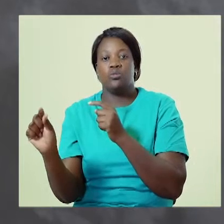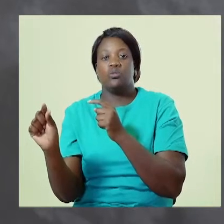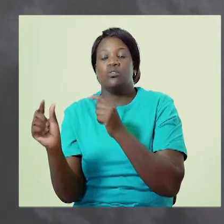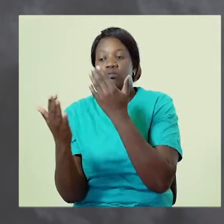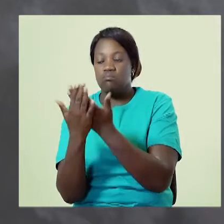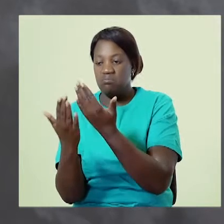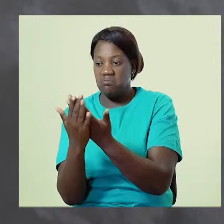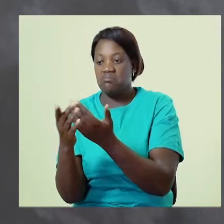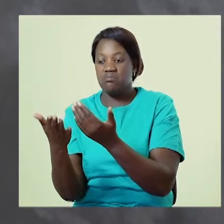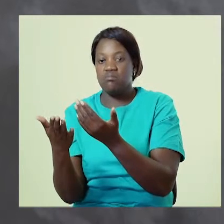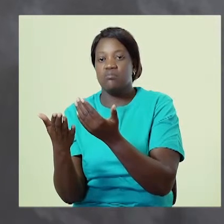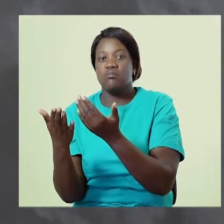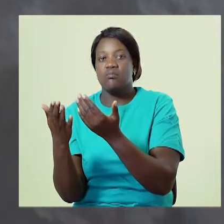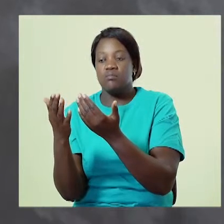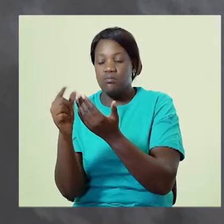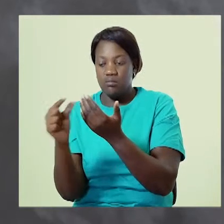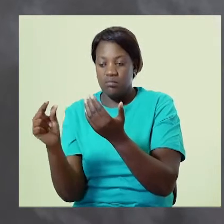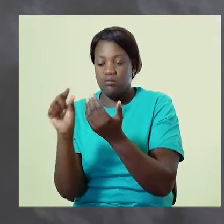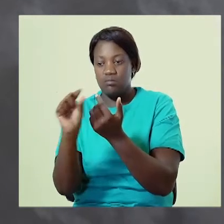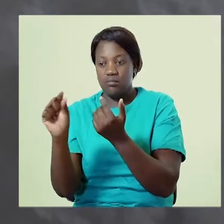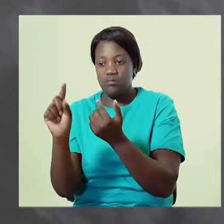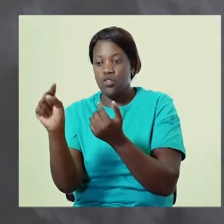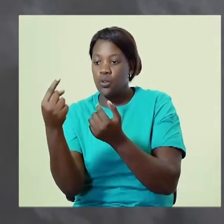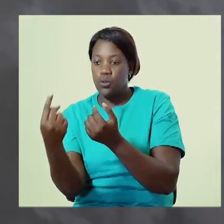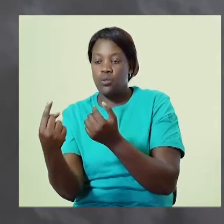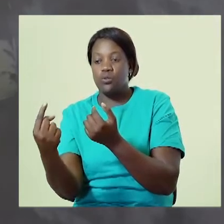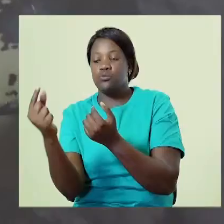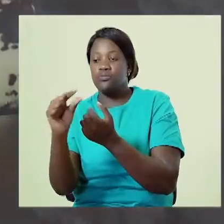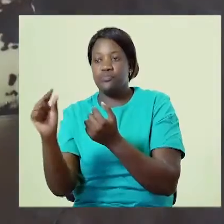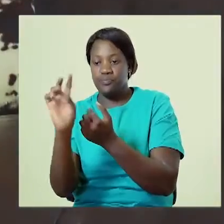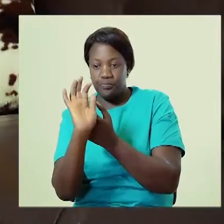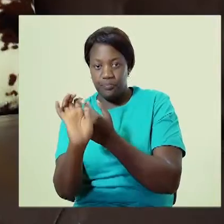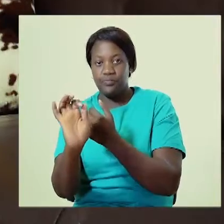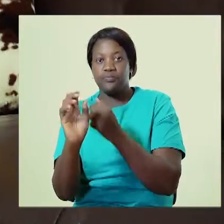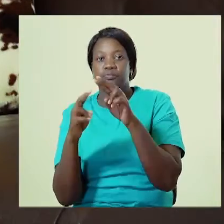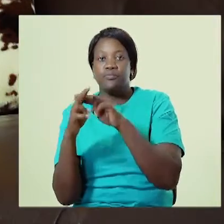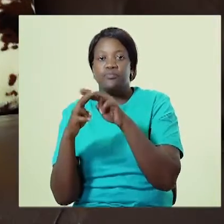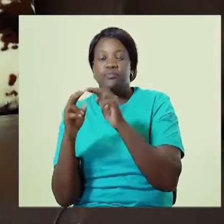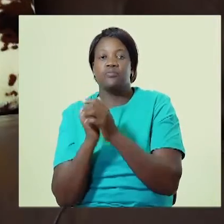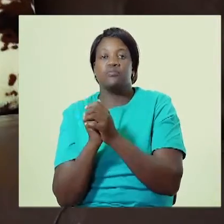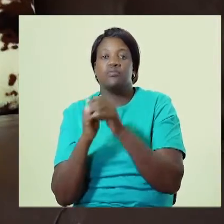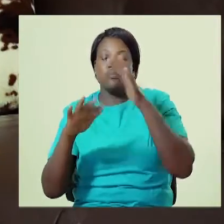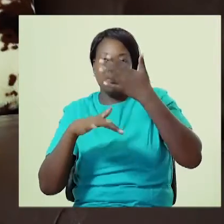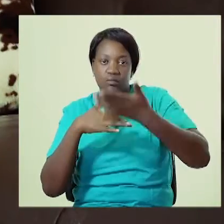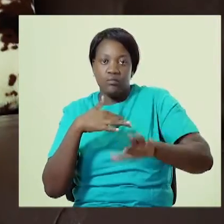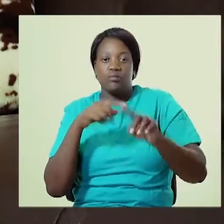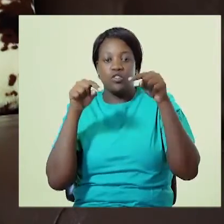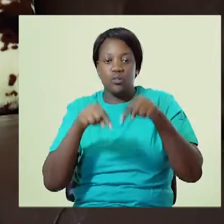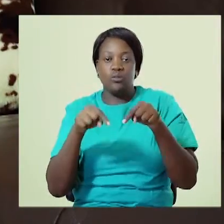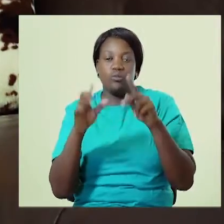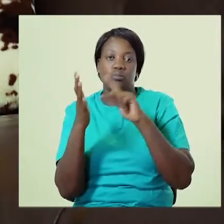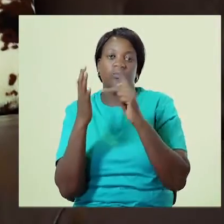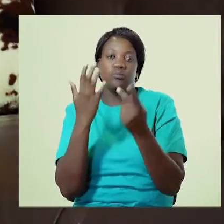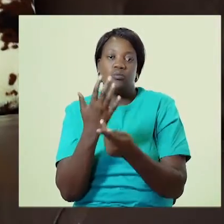apply keywords in sentences written in your own words. Well, we've come to the end of today's